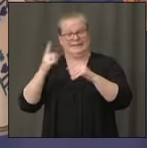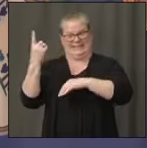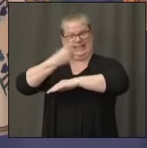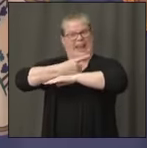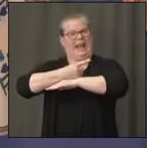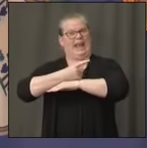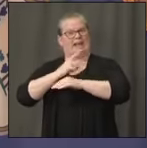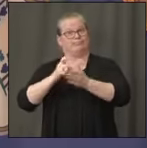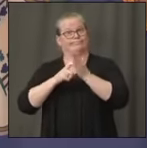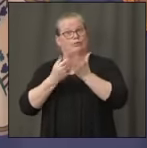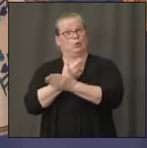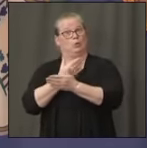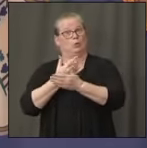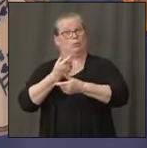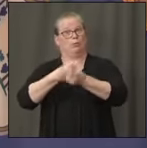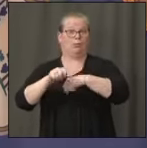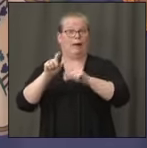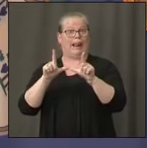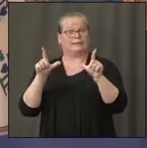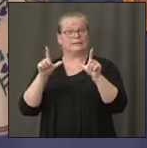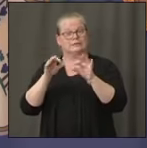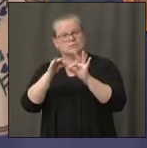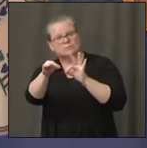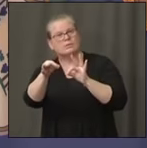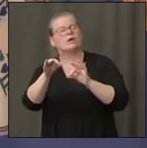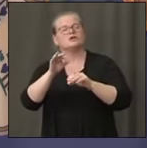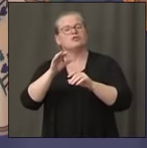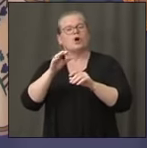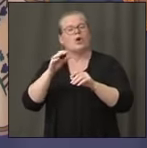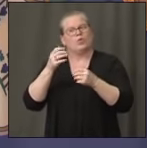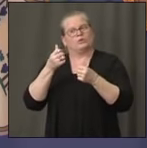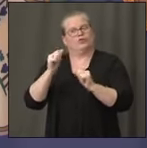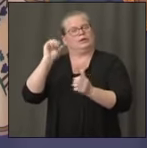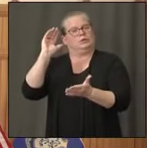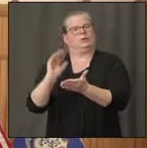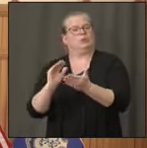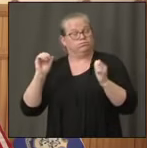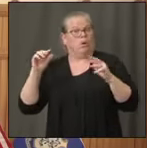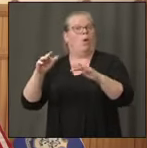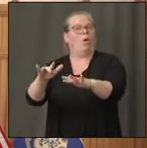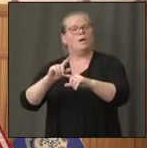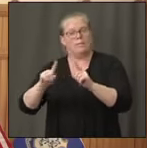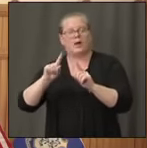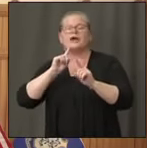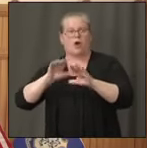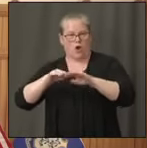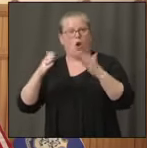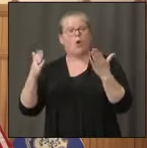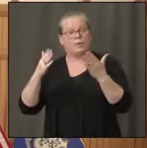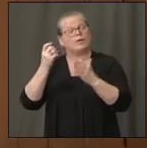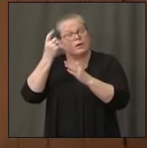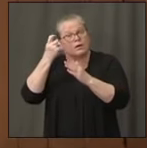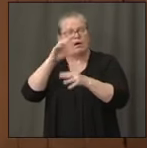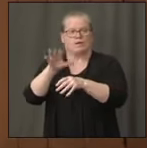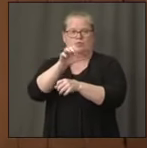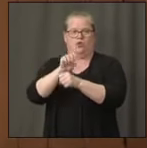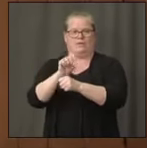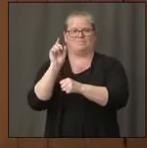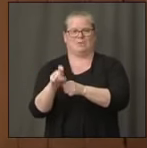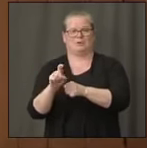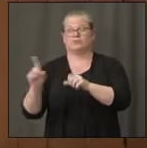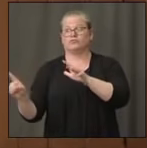could prevent against a rush to DMV. But they are opening. Yeah, I'll just add that DMV is working on